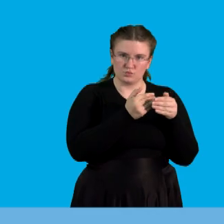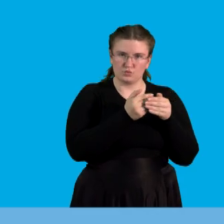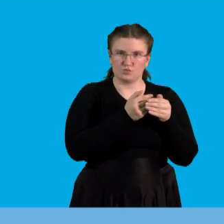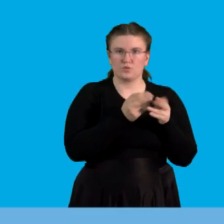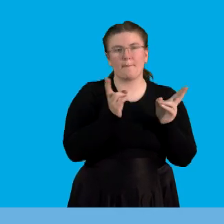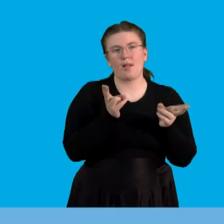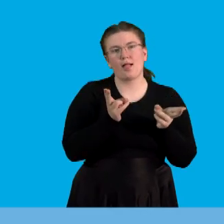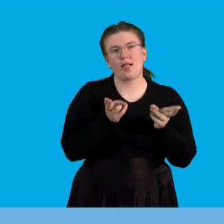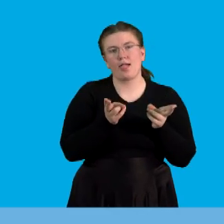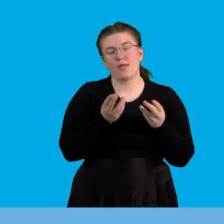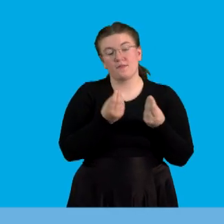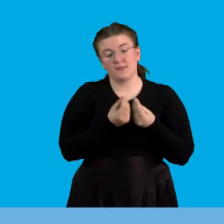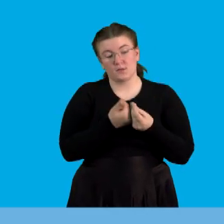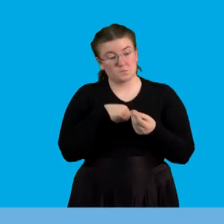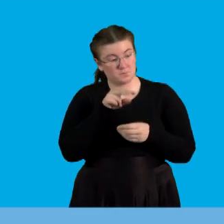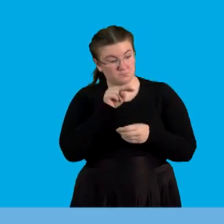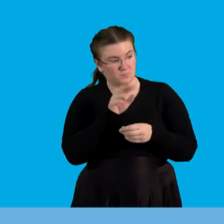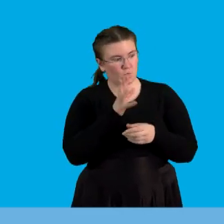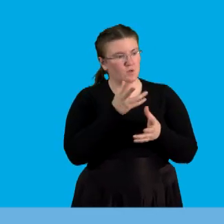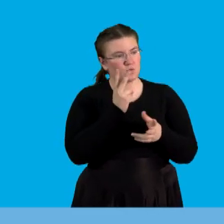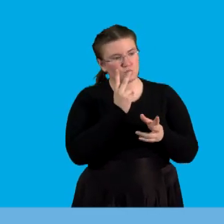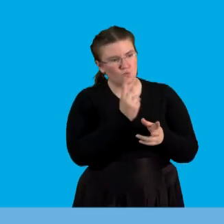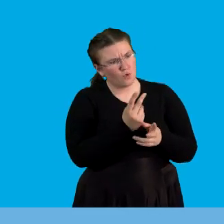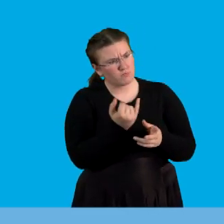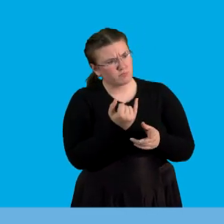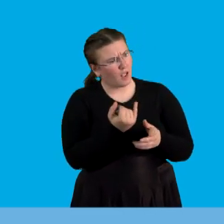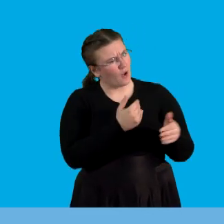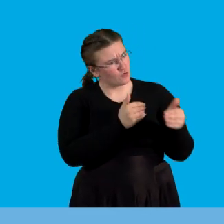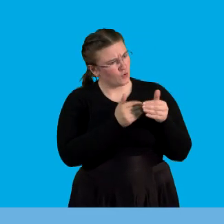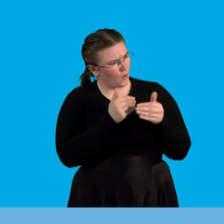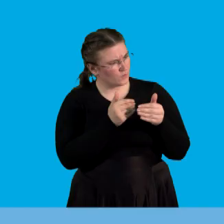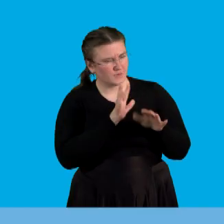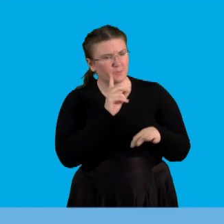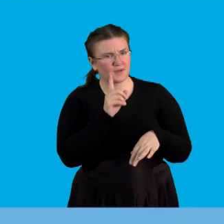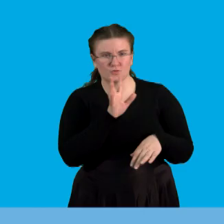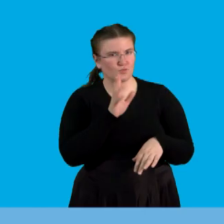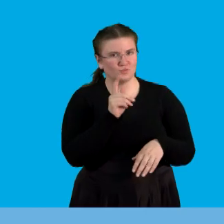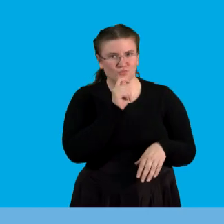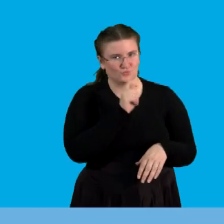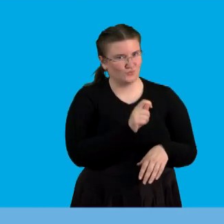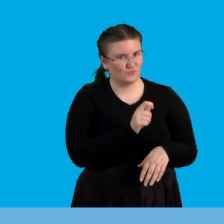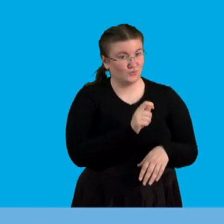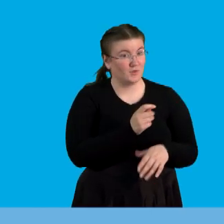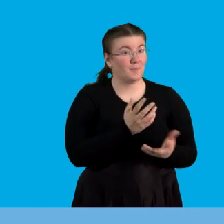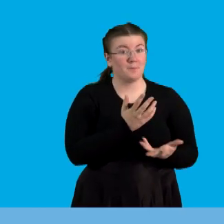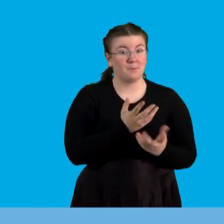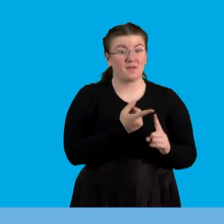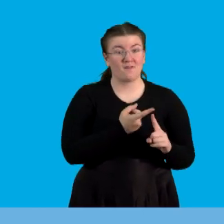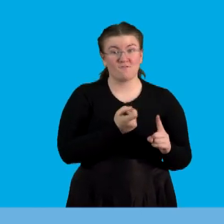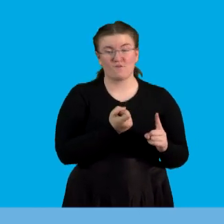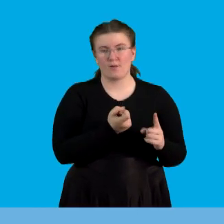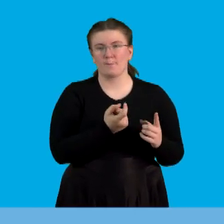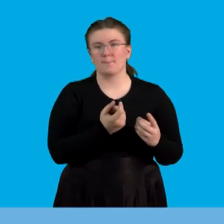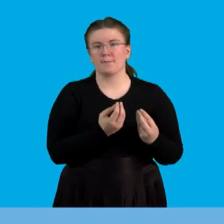happens, the object that you are looking at will appear closer than what it actually is. However, if it is moving from a